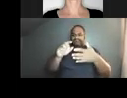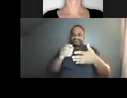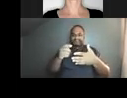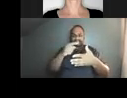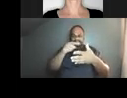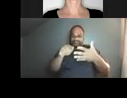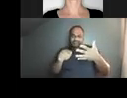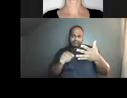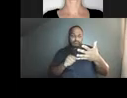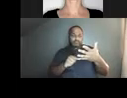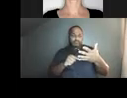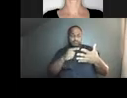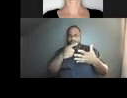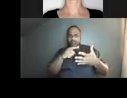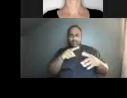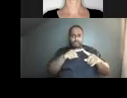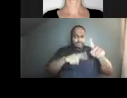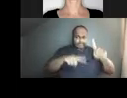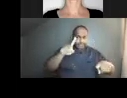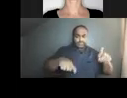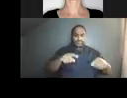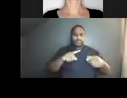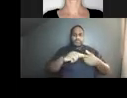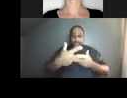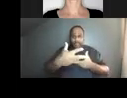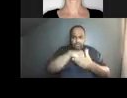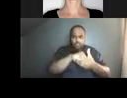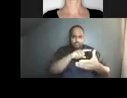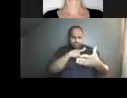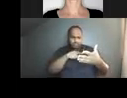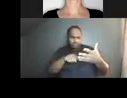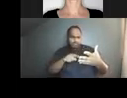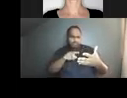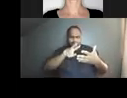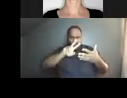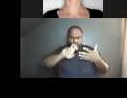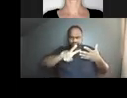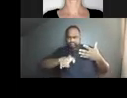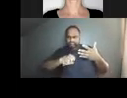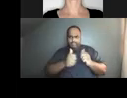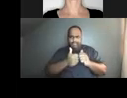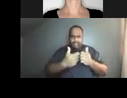dealing with sustainability, diversity, inclusion. It's, you know, it's like,